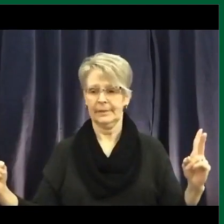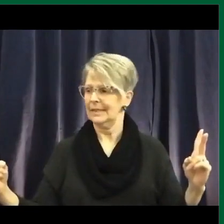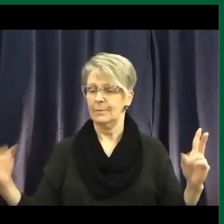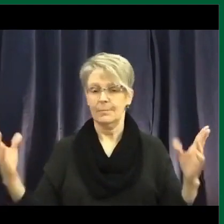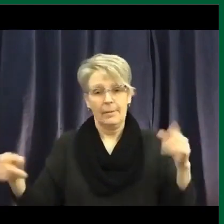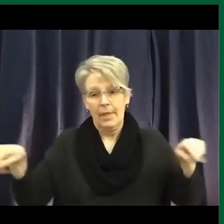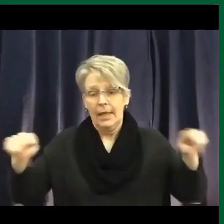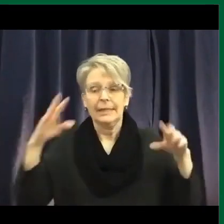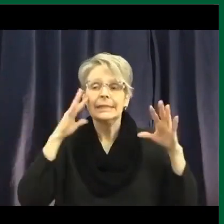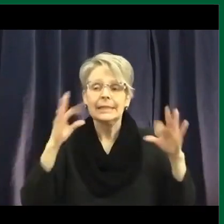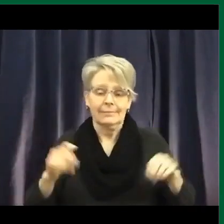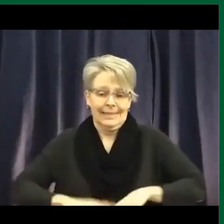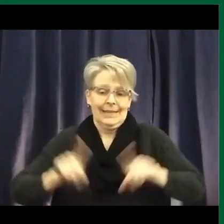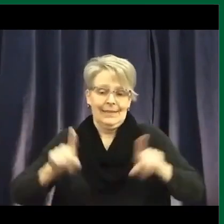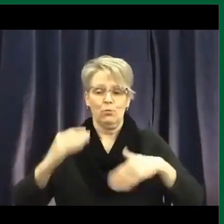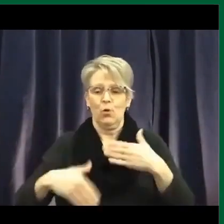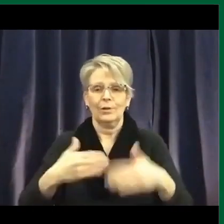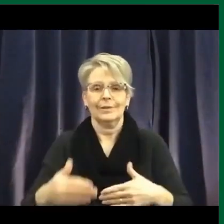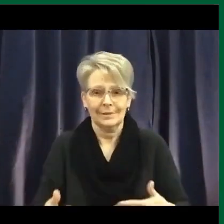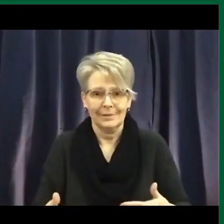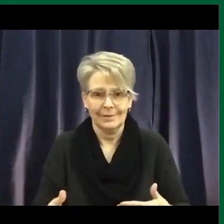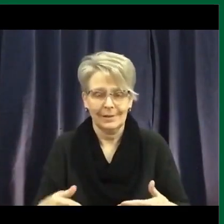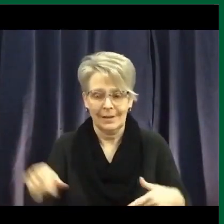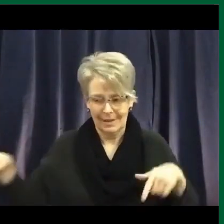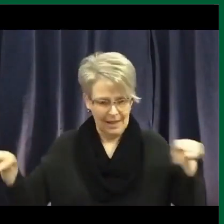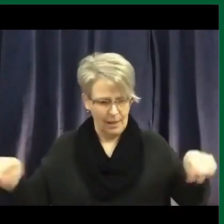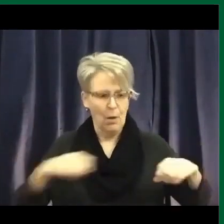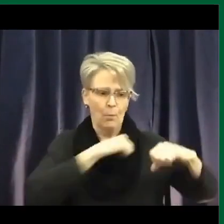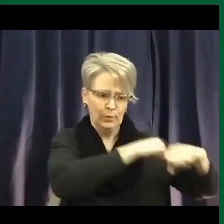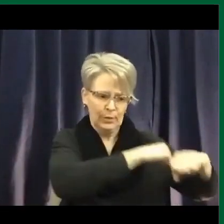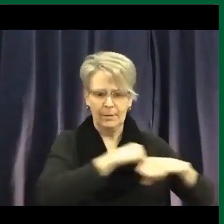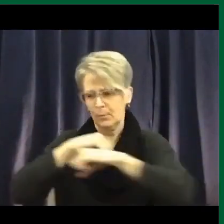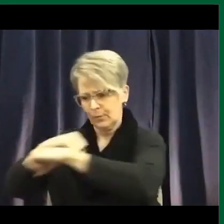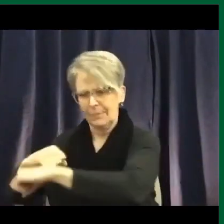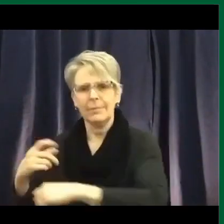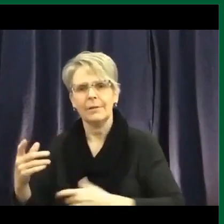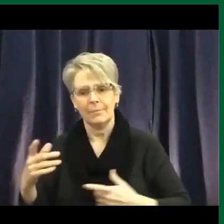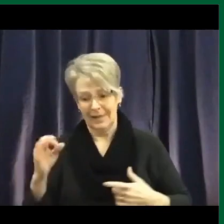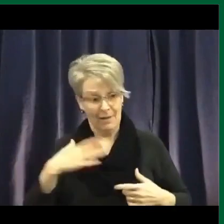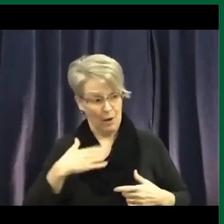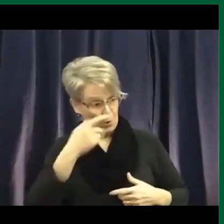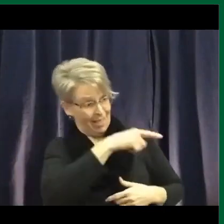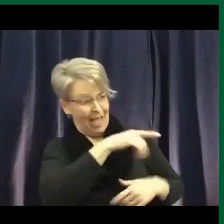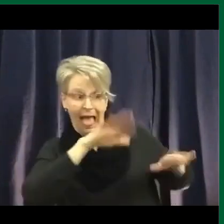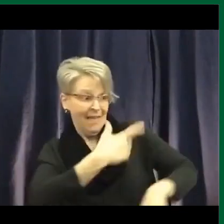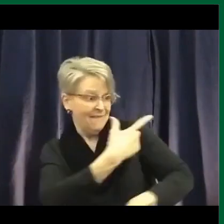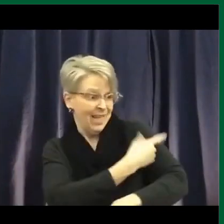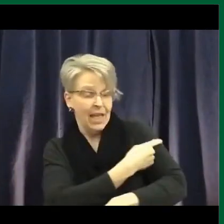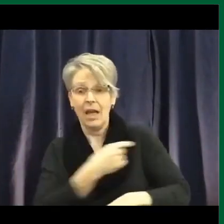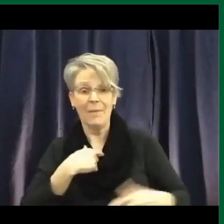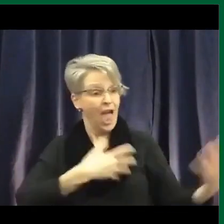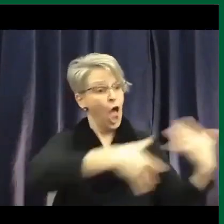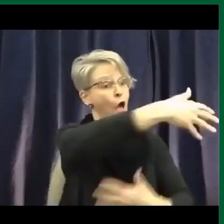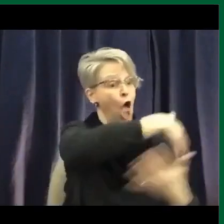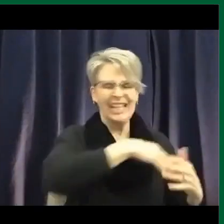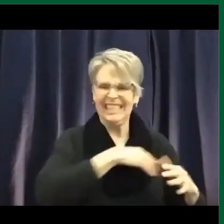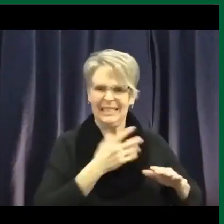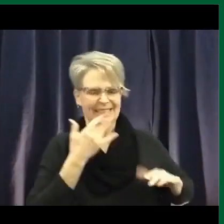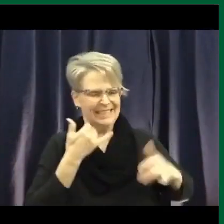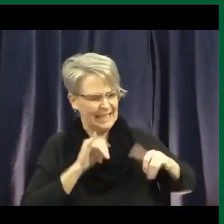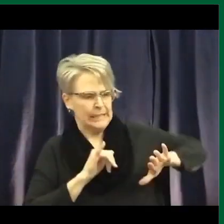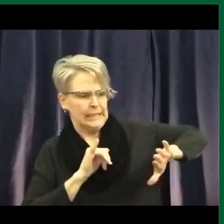little bit differently to ensure that they are protecting themselves, or those families may choose to have access in a little bit of a